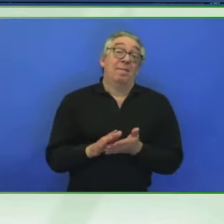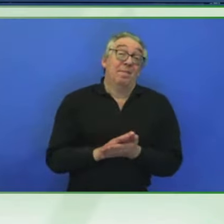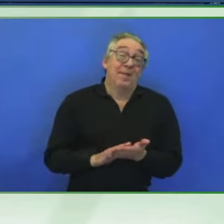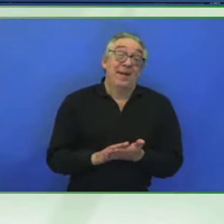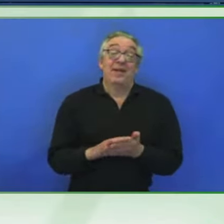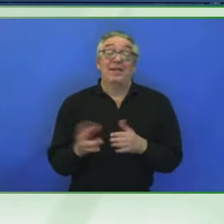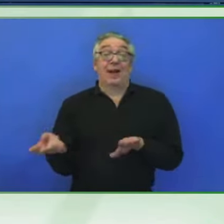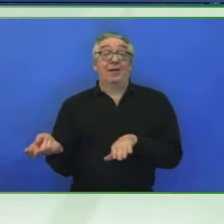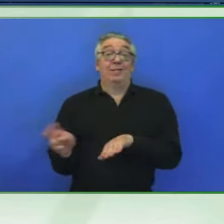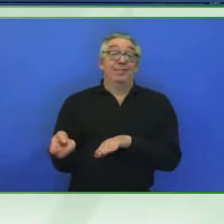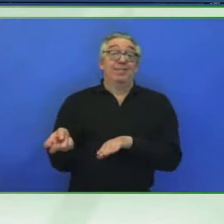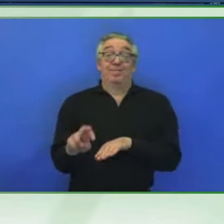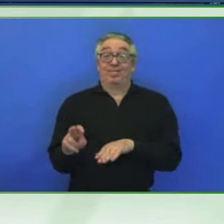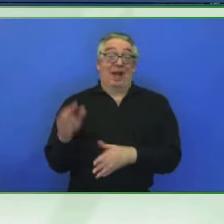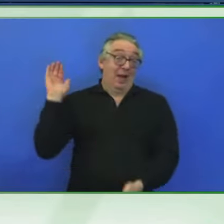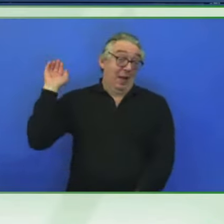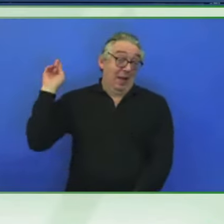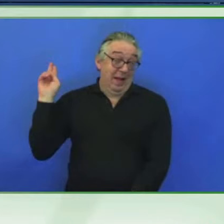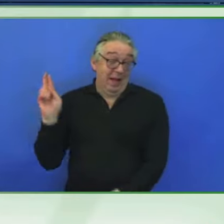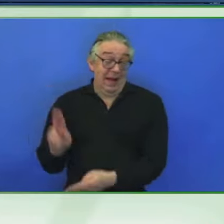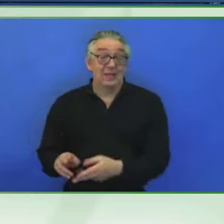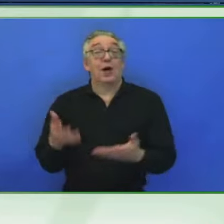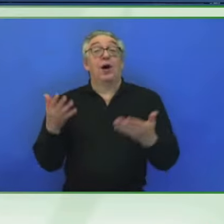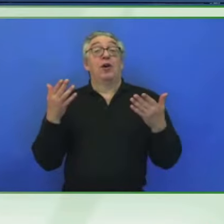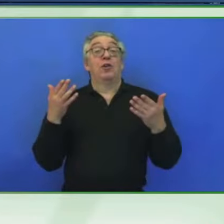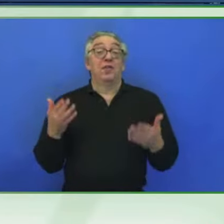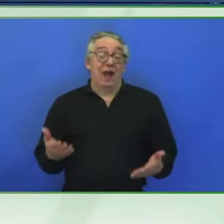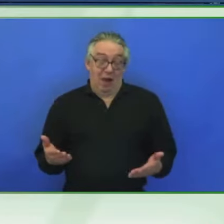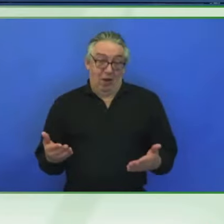of passengers, overall passengers,